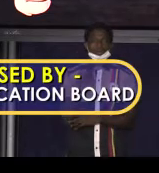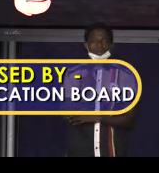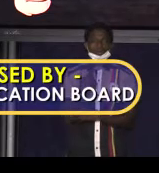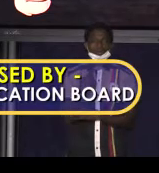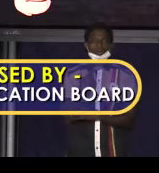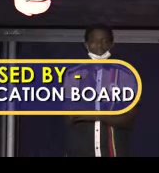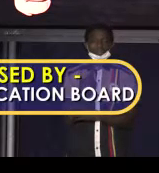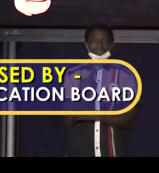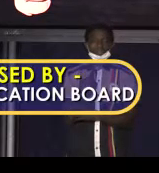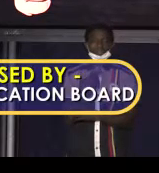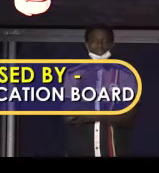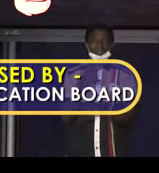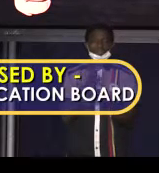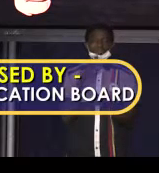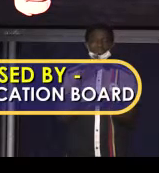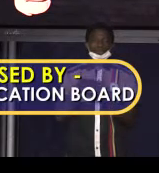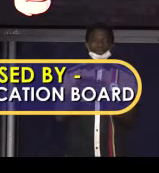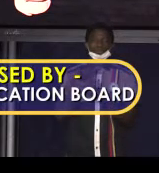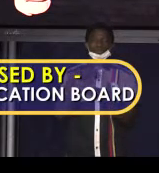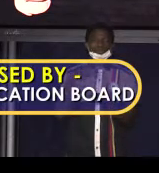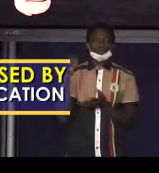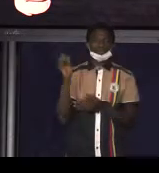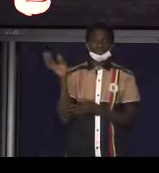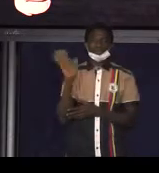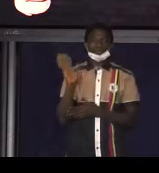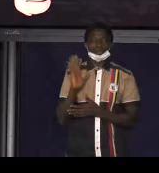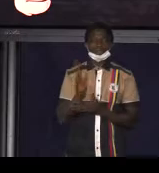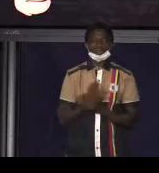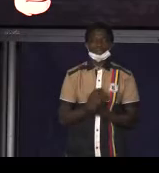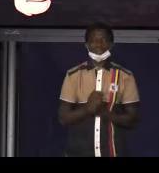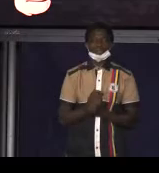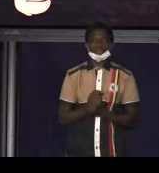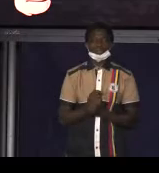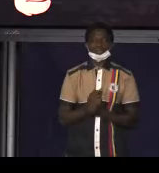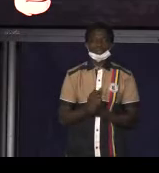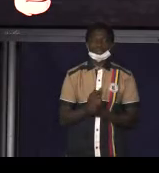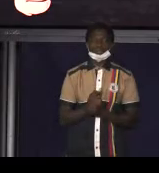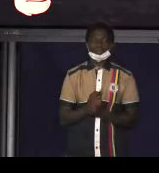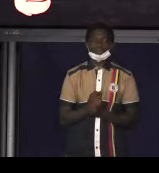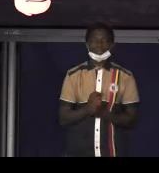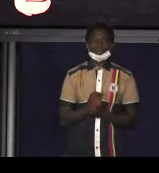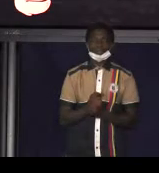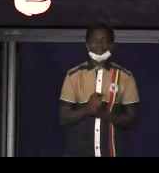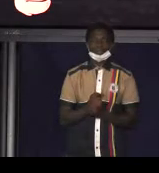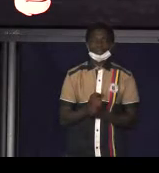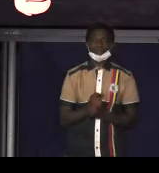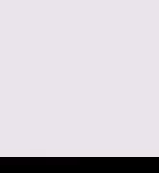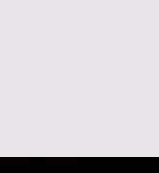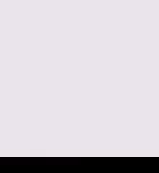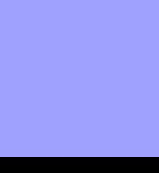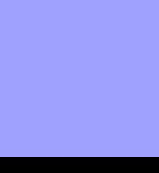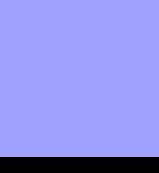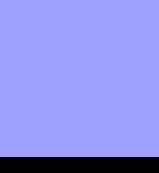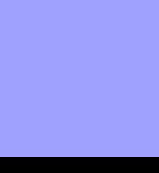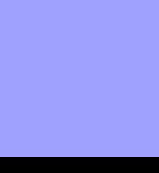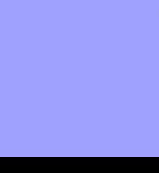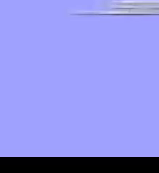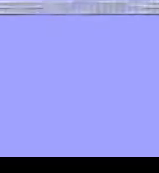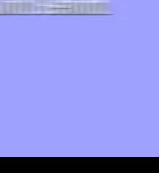lesson, Uncle Popo says, keep on studying. Bye.